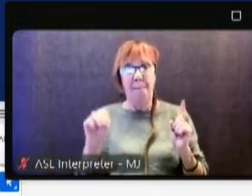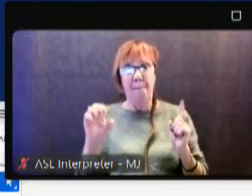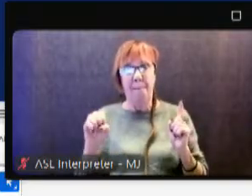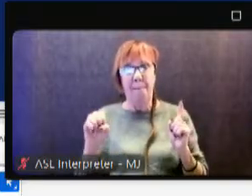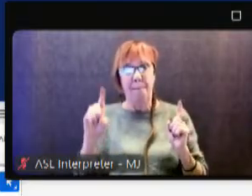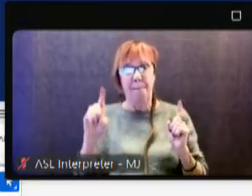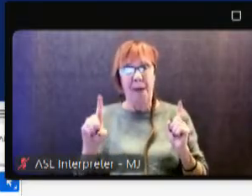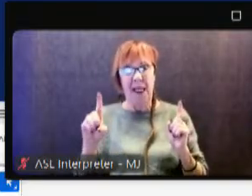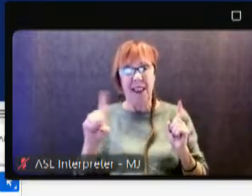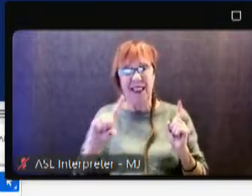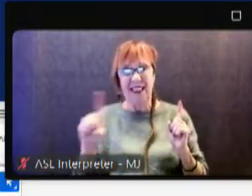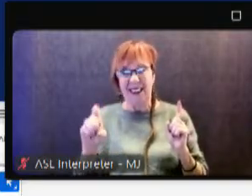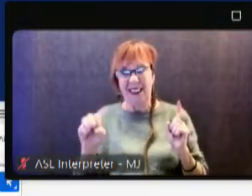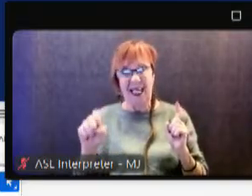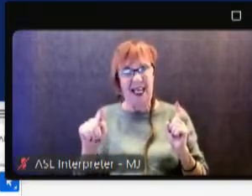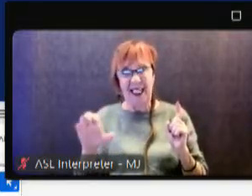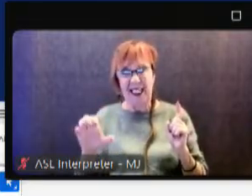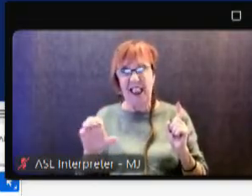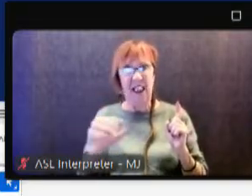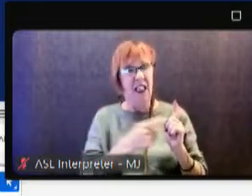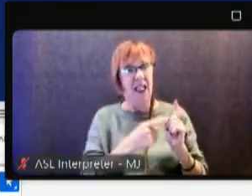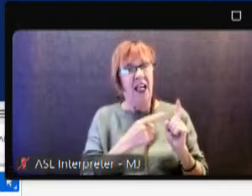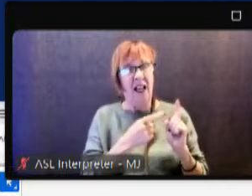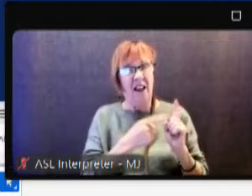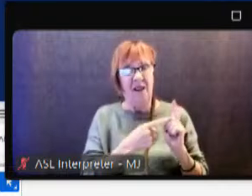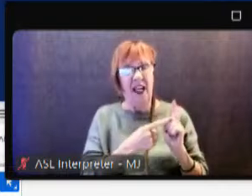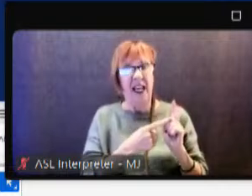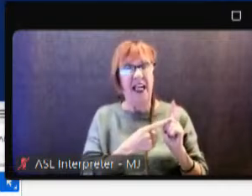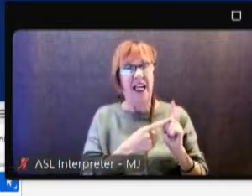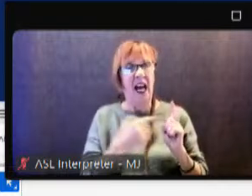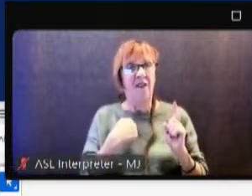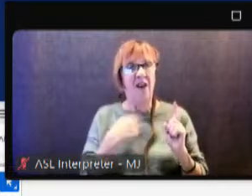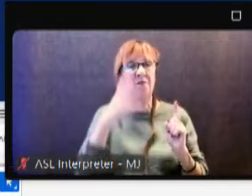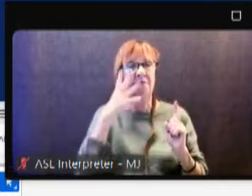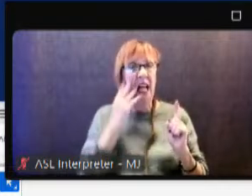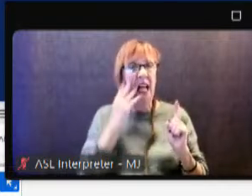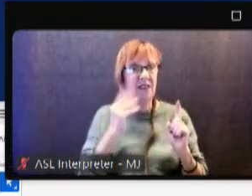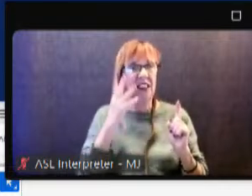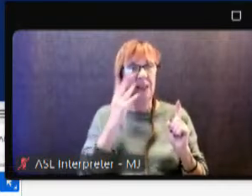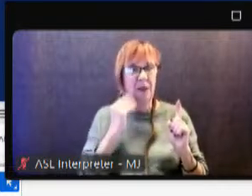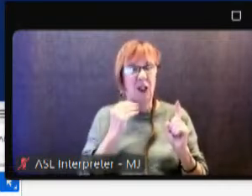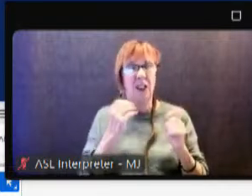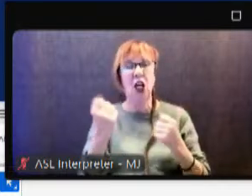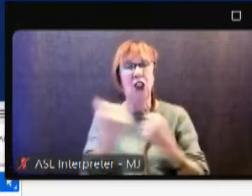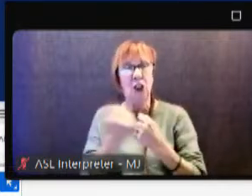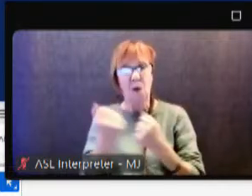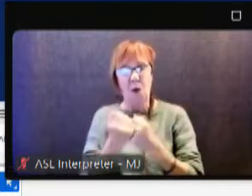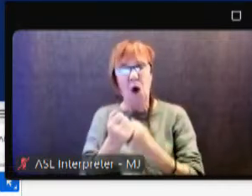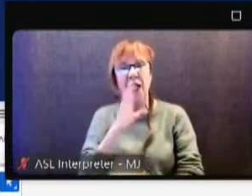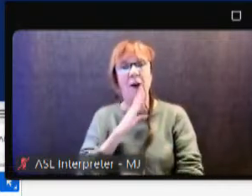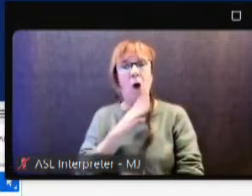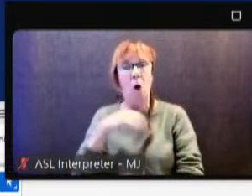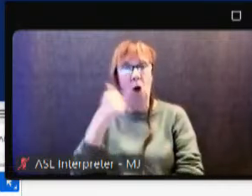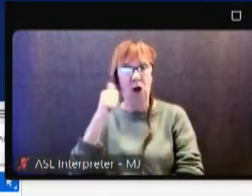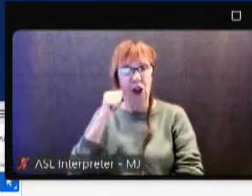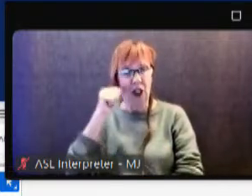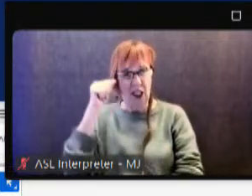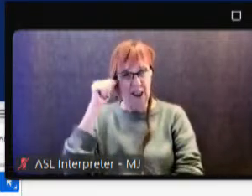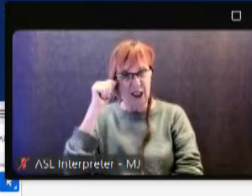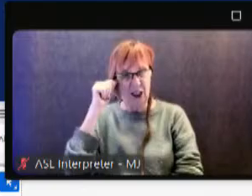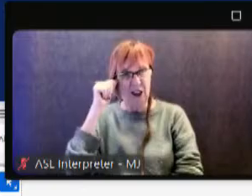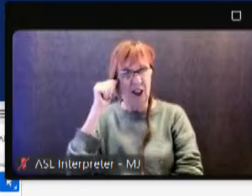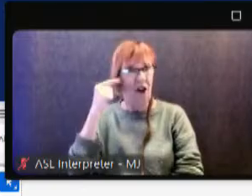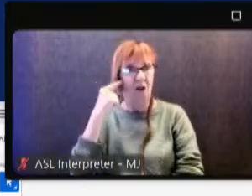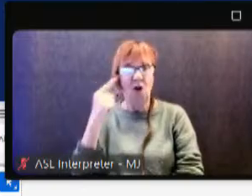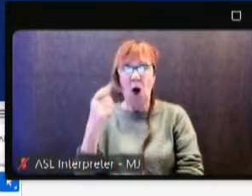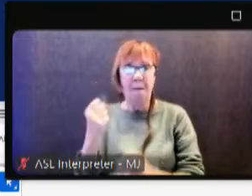legal provider with deep experience in supporting older adults for many